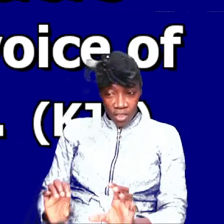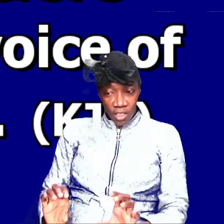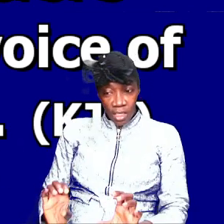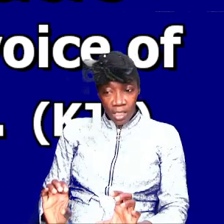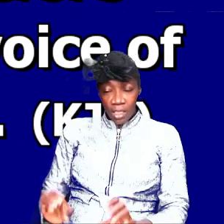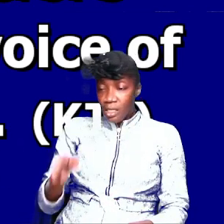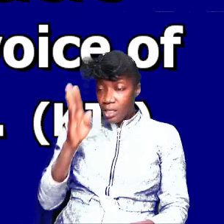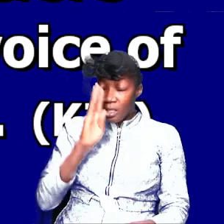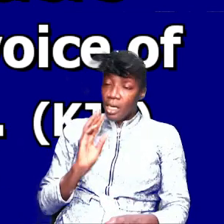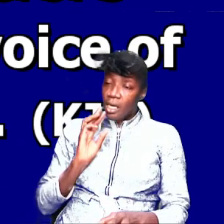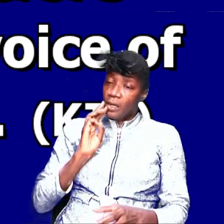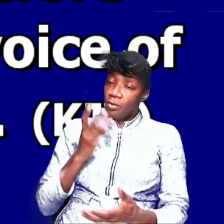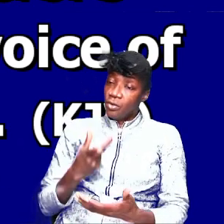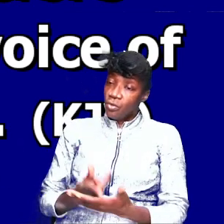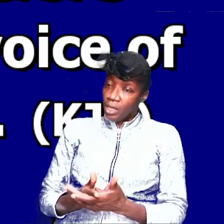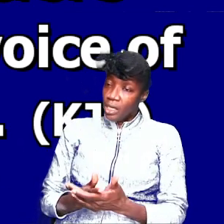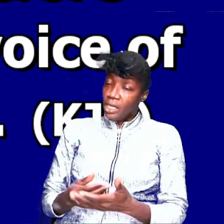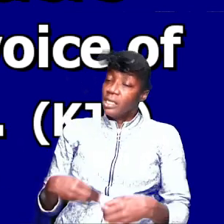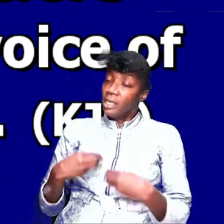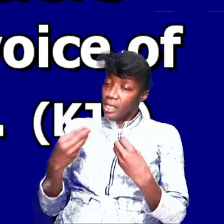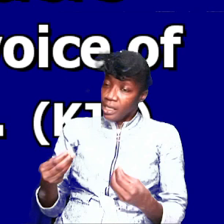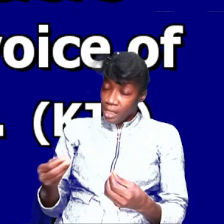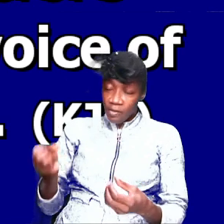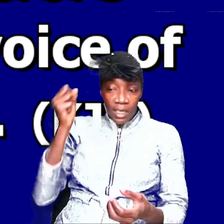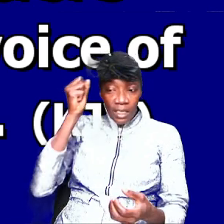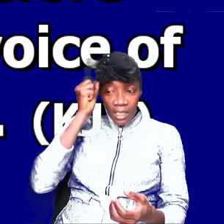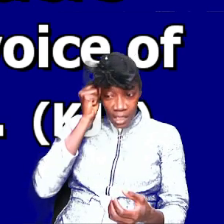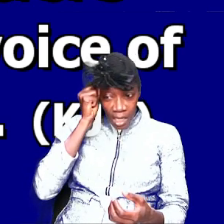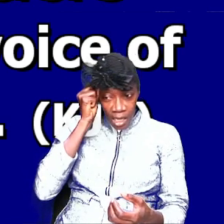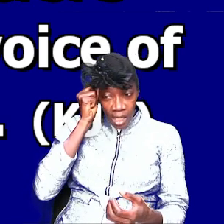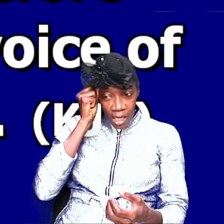willing to give Saul